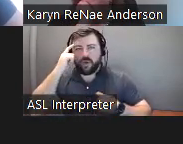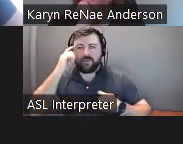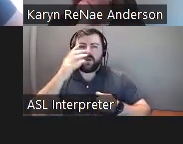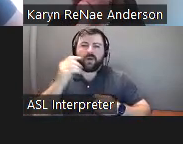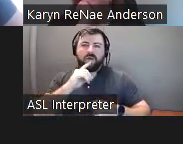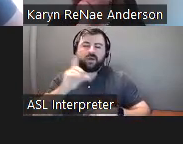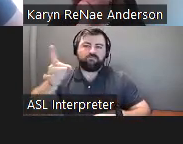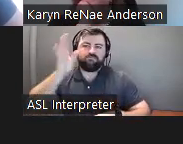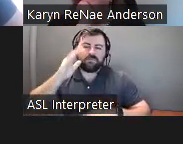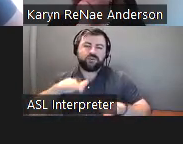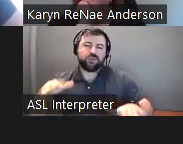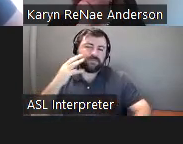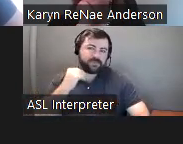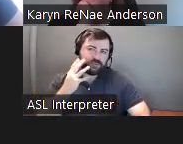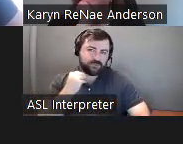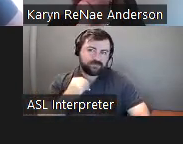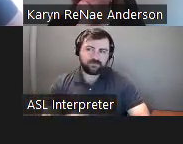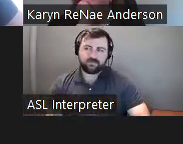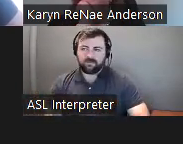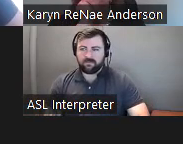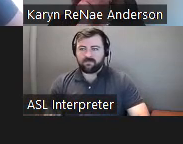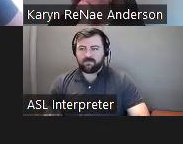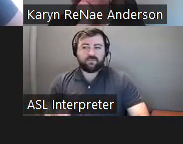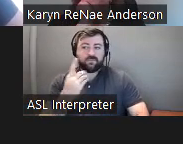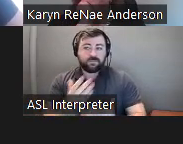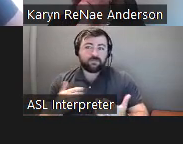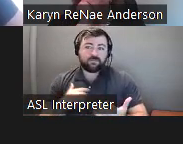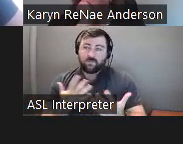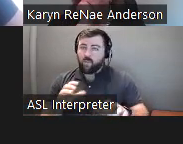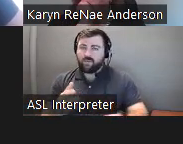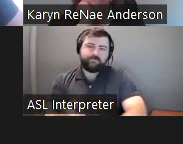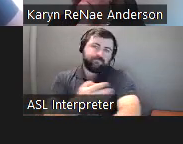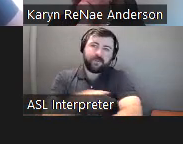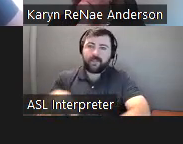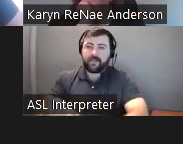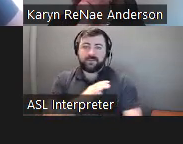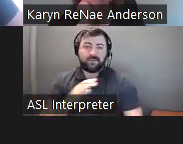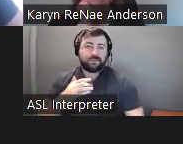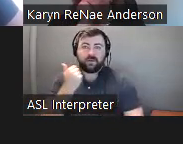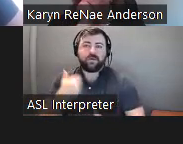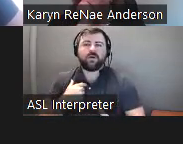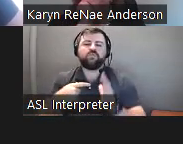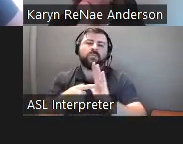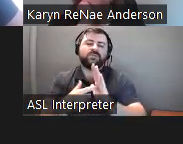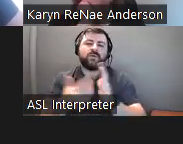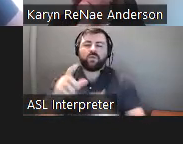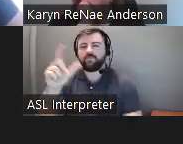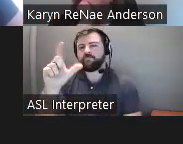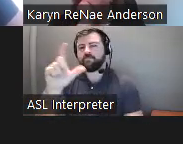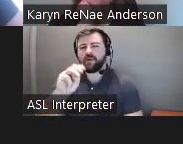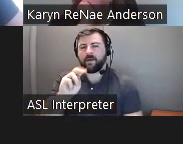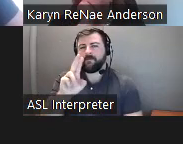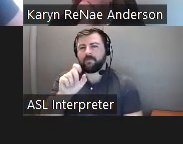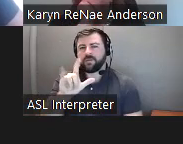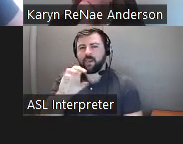childhood experiences. And one thing that I want to do better at in this council is represent the Muslim population better, just because I feel